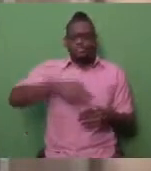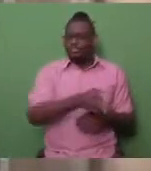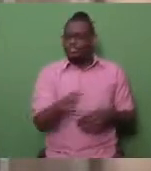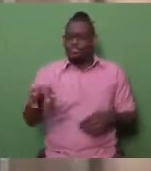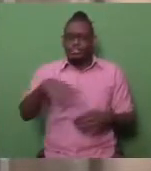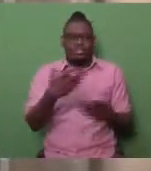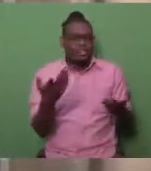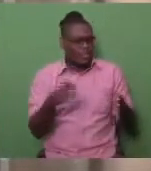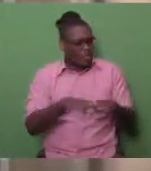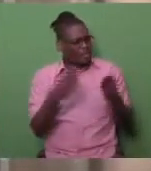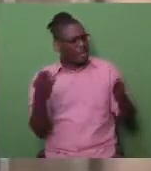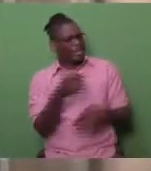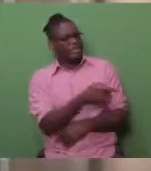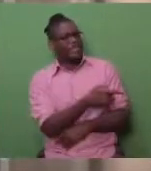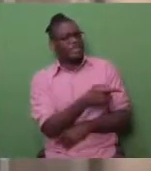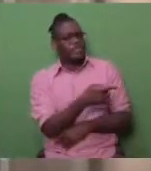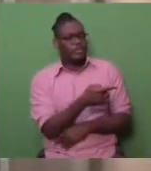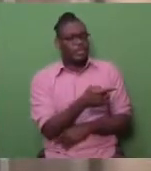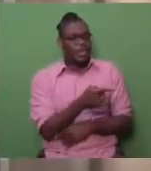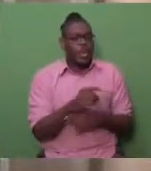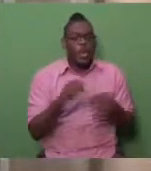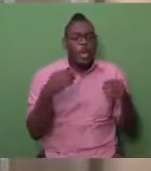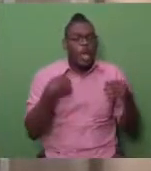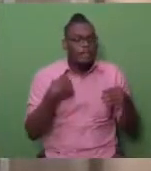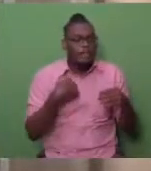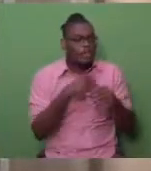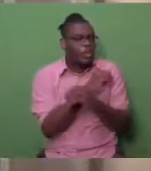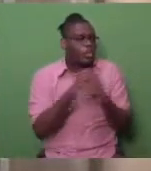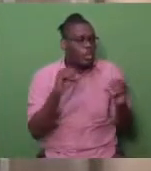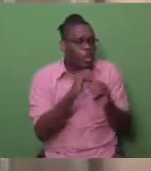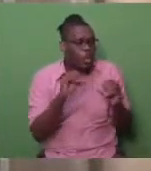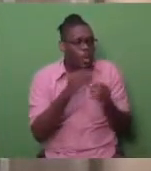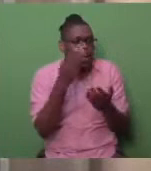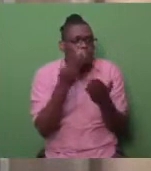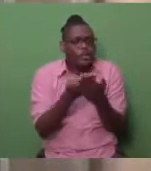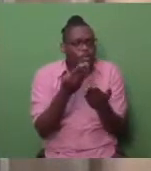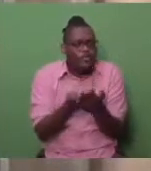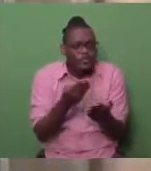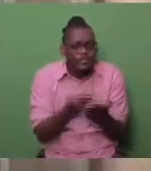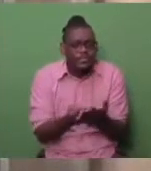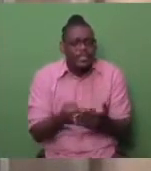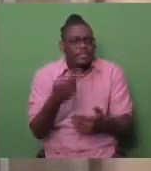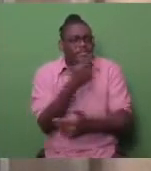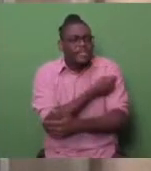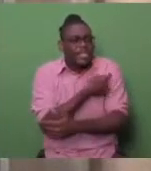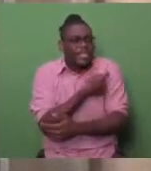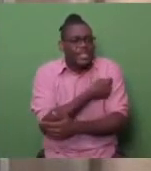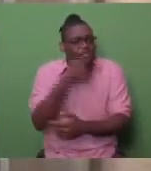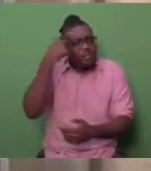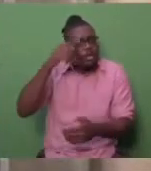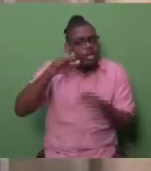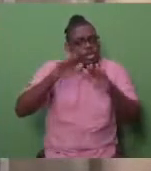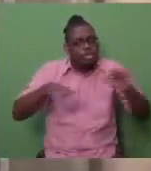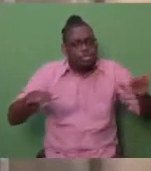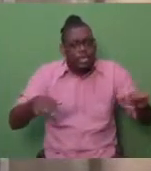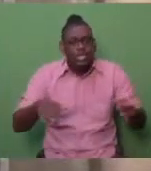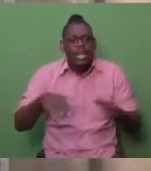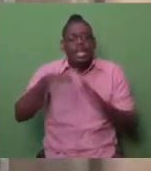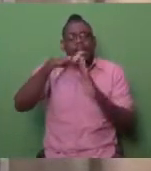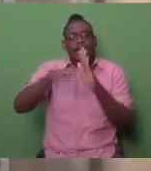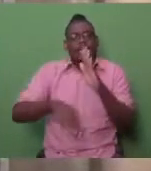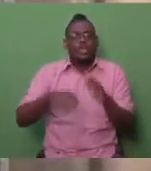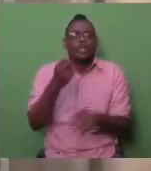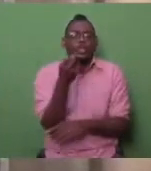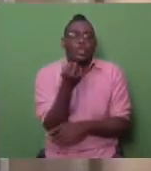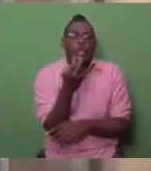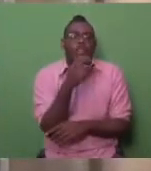12. This is a serious matter. What do you expect the parents to do? The obvious answer is that families with children under 12 will not